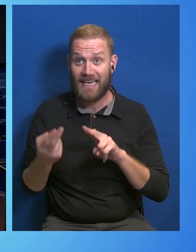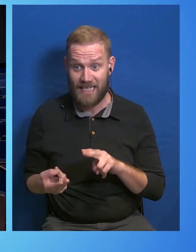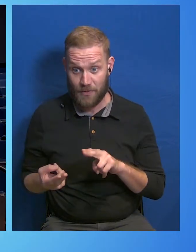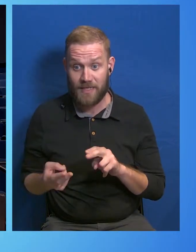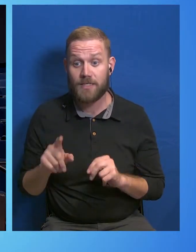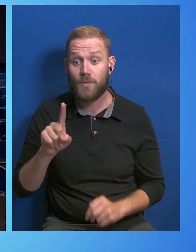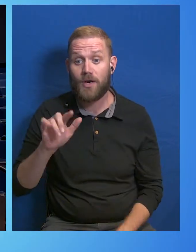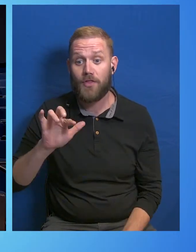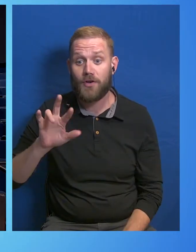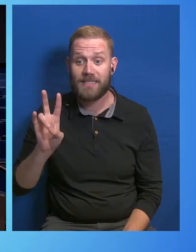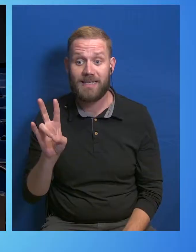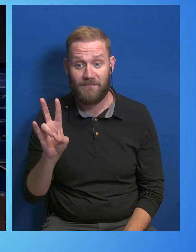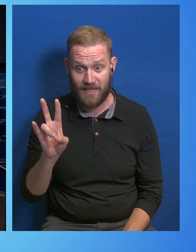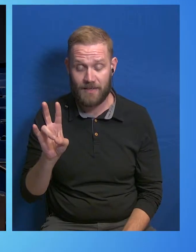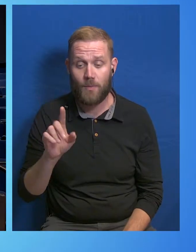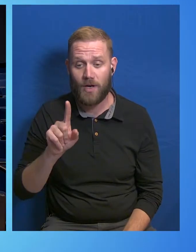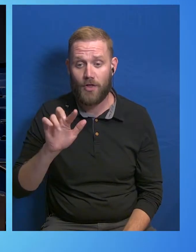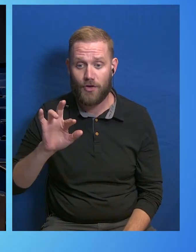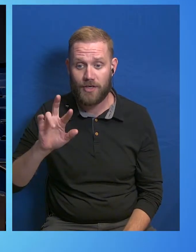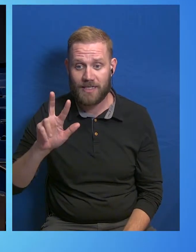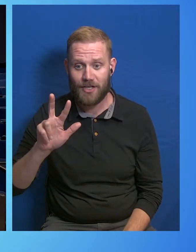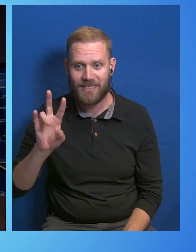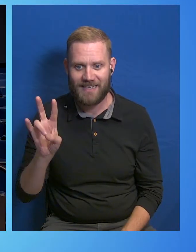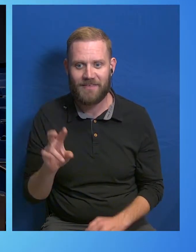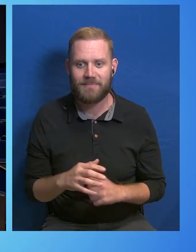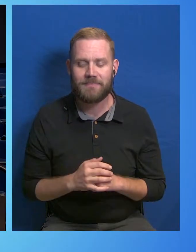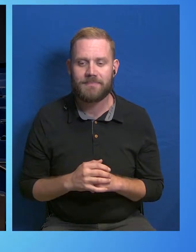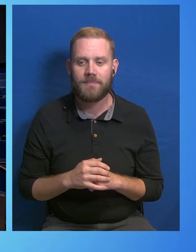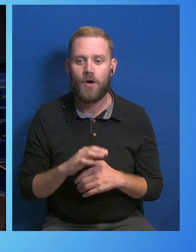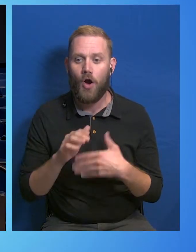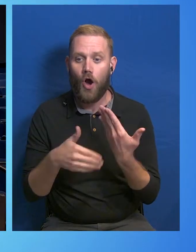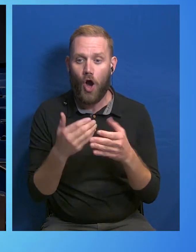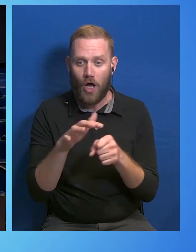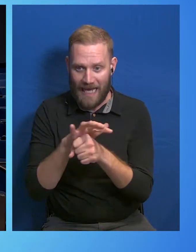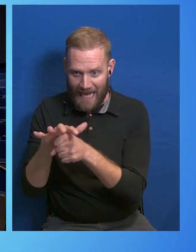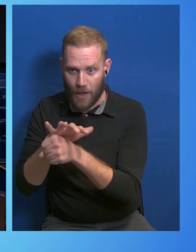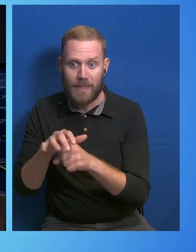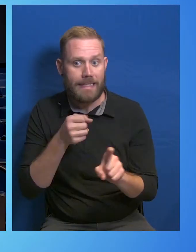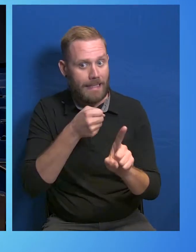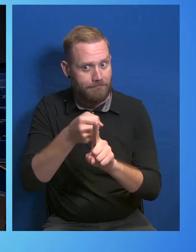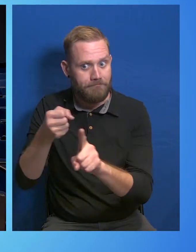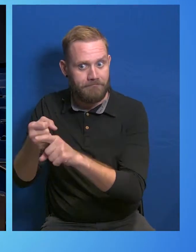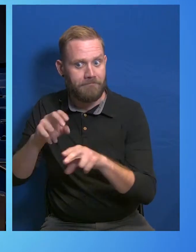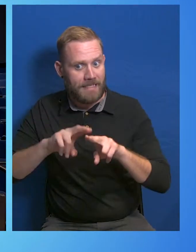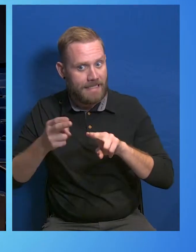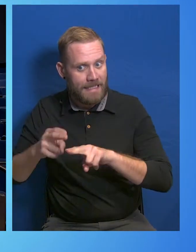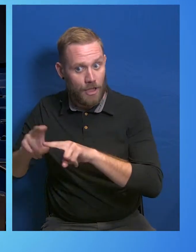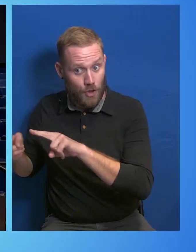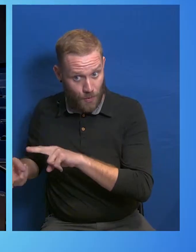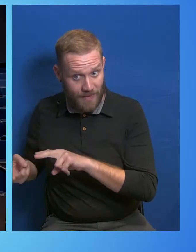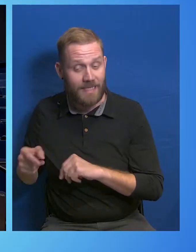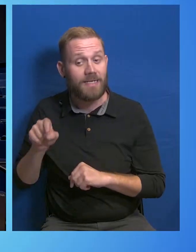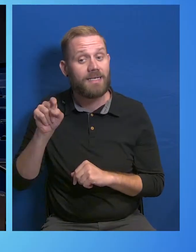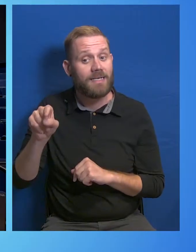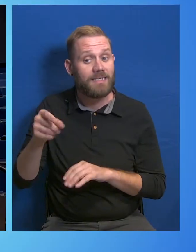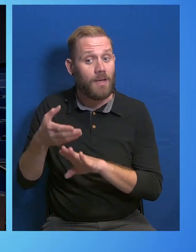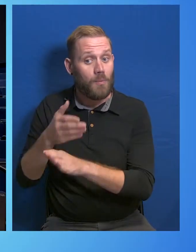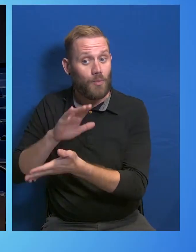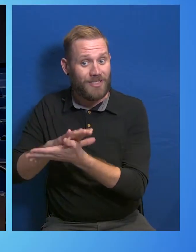137 students. All areas have a decrease, while preschool increased by 1